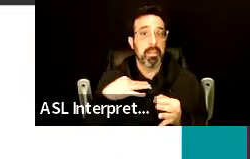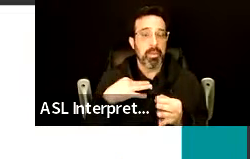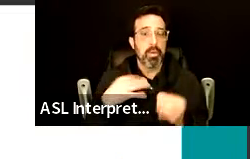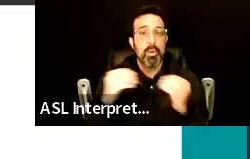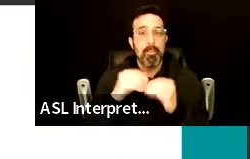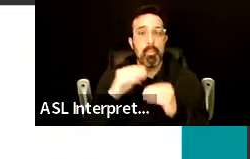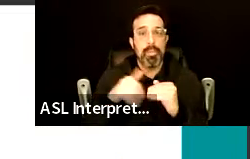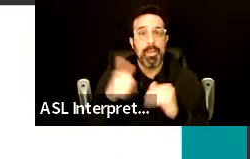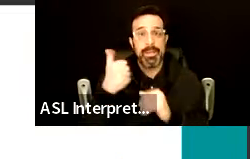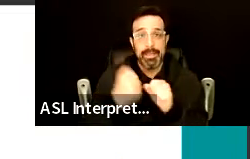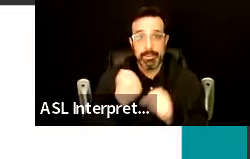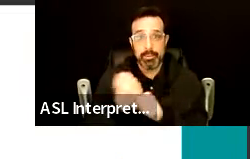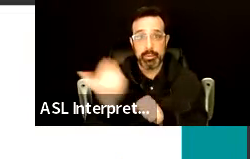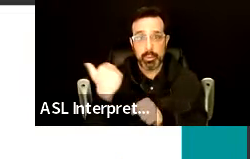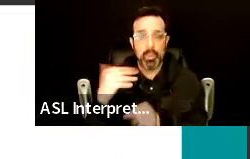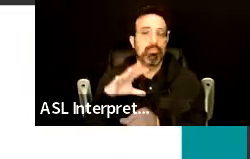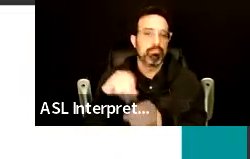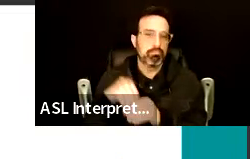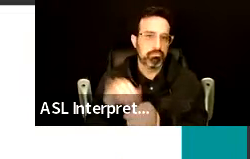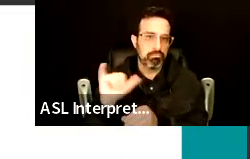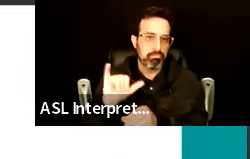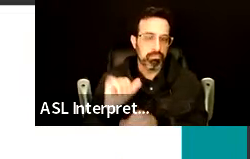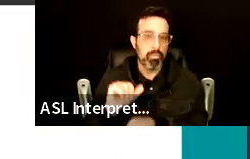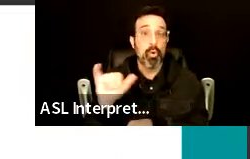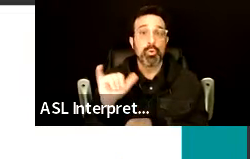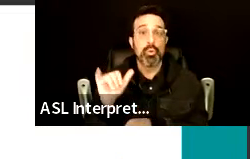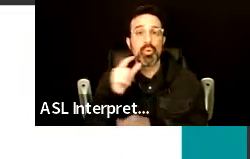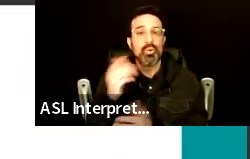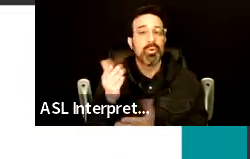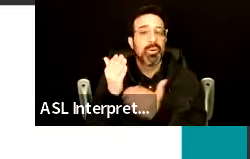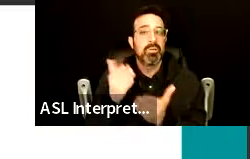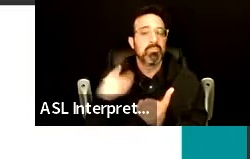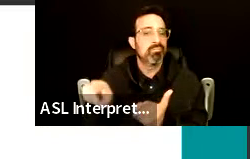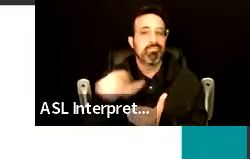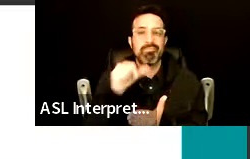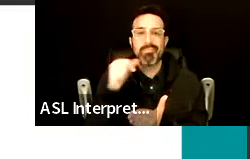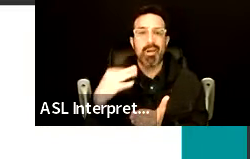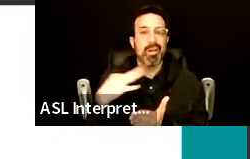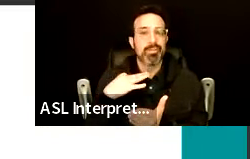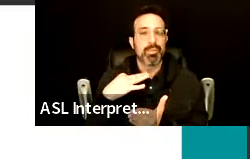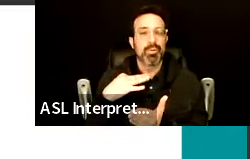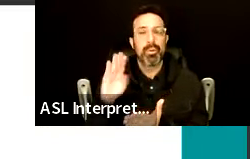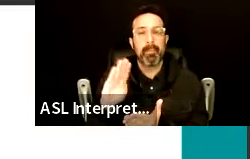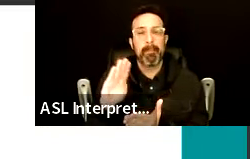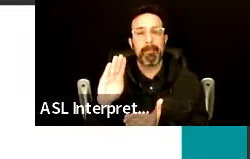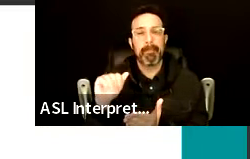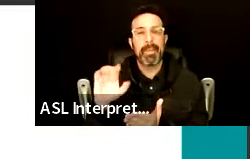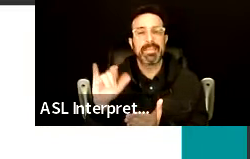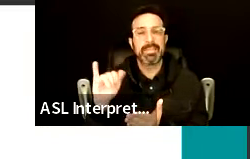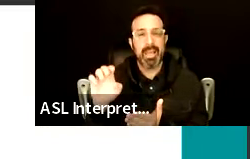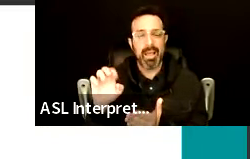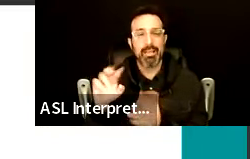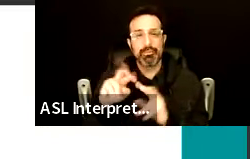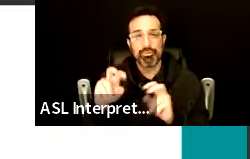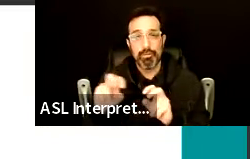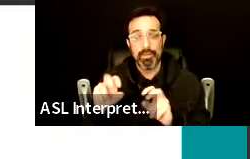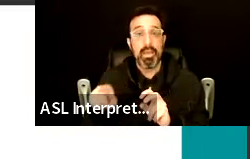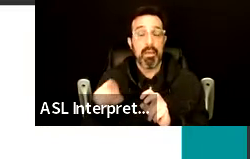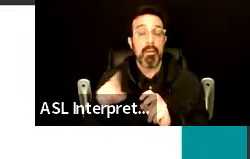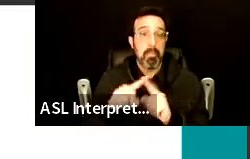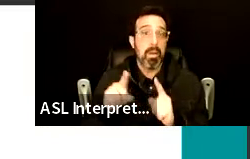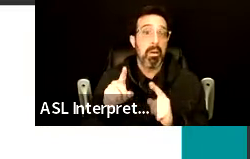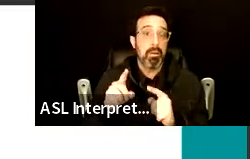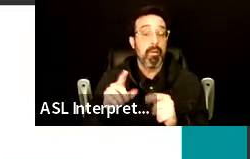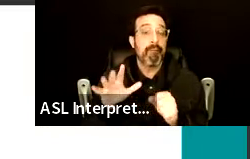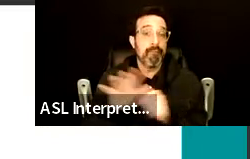than 10 years ago, and those that were recommended as not eligible in the baseline survey report, but that would be fully or